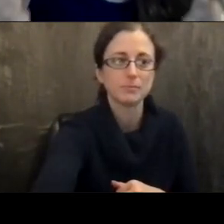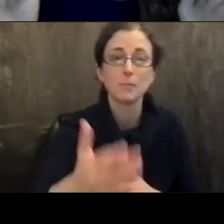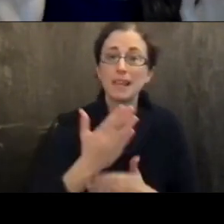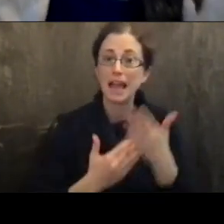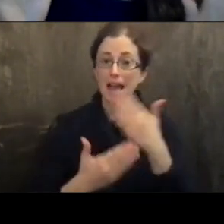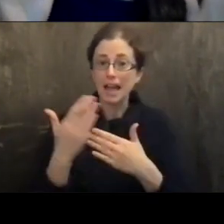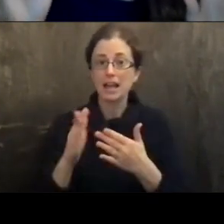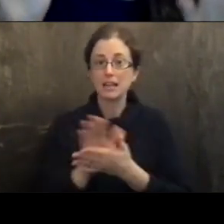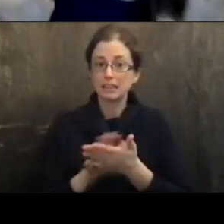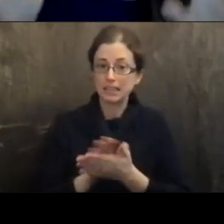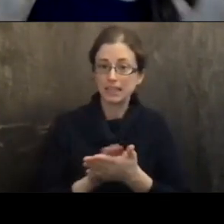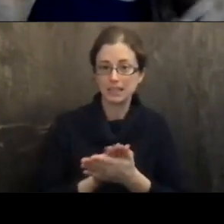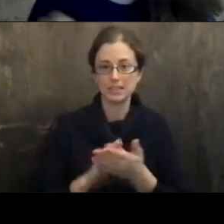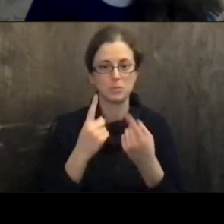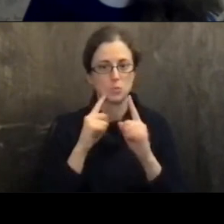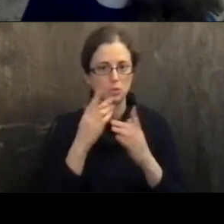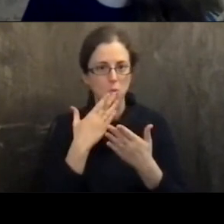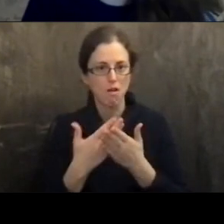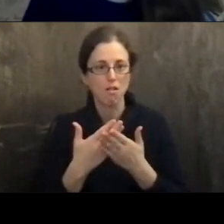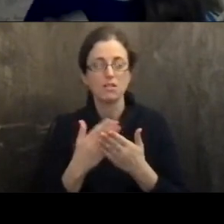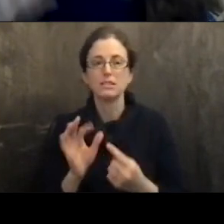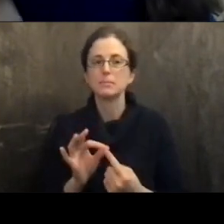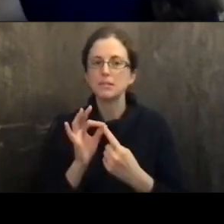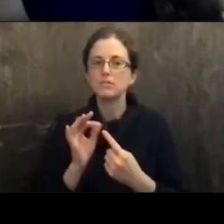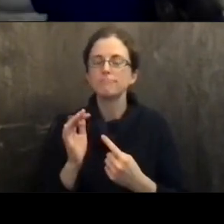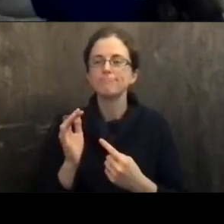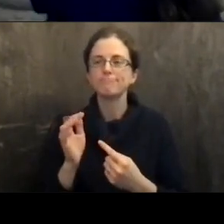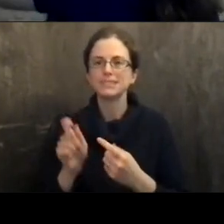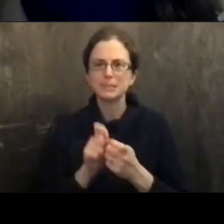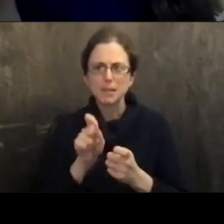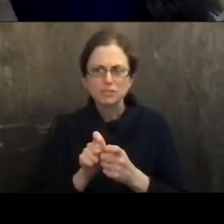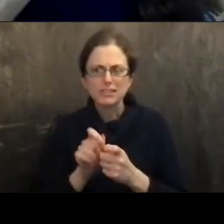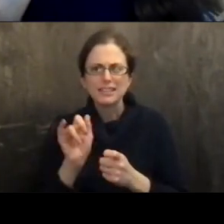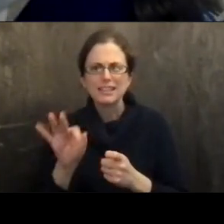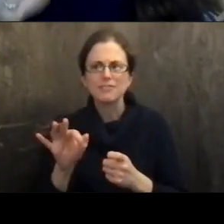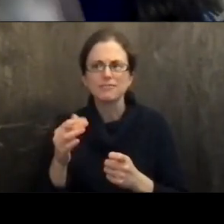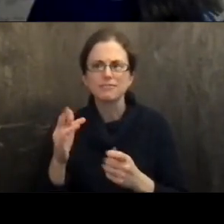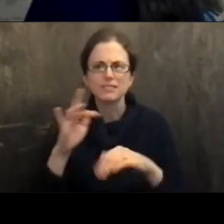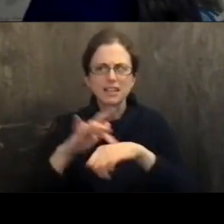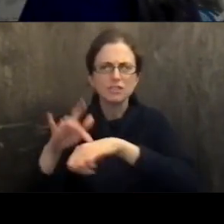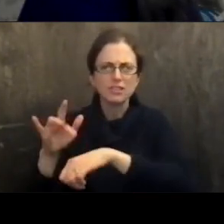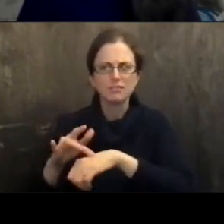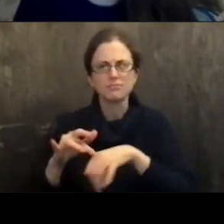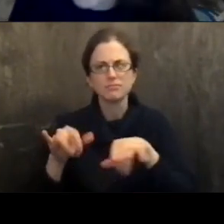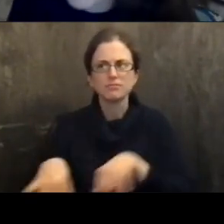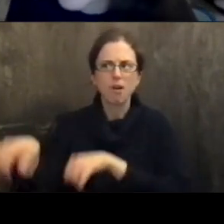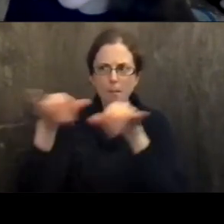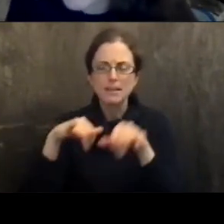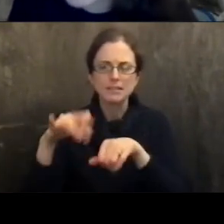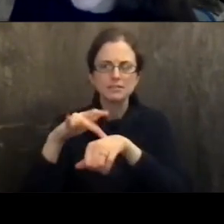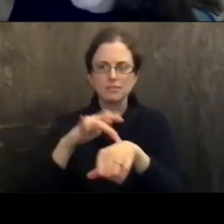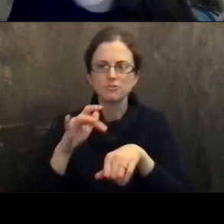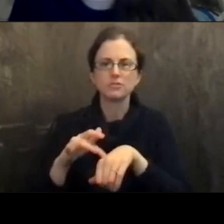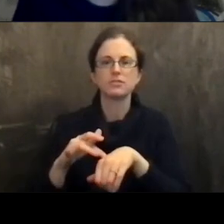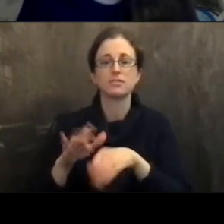called high touch surfaces. So things like light switches, doorknobs. Your phone is